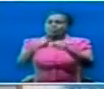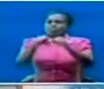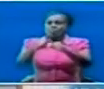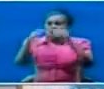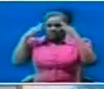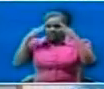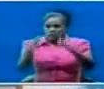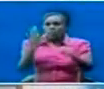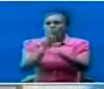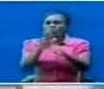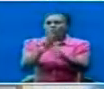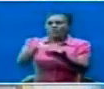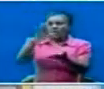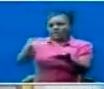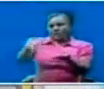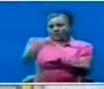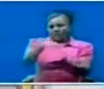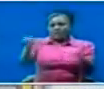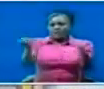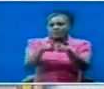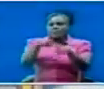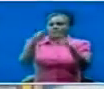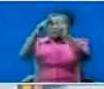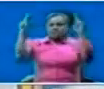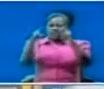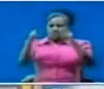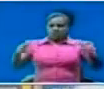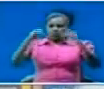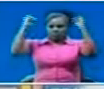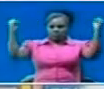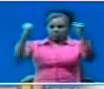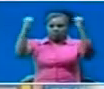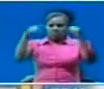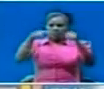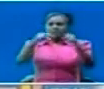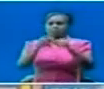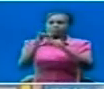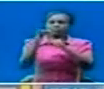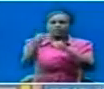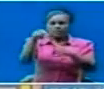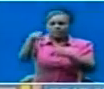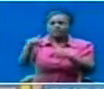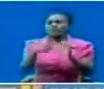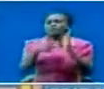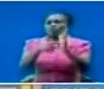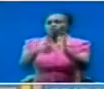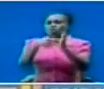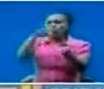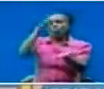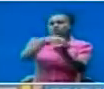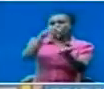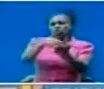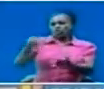so in the game's village and in the field. Nyairera's international heroics on track was extended as she eclipsed the opposition in the